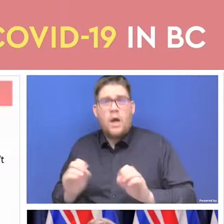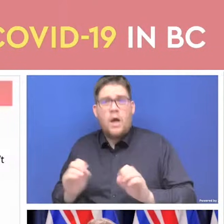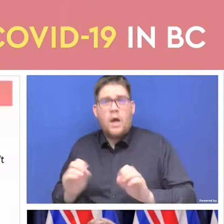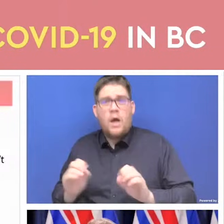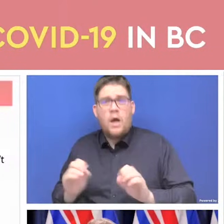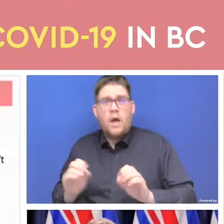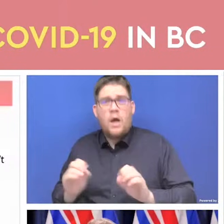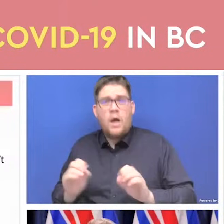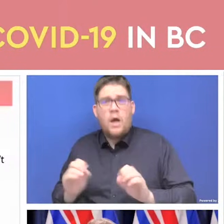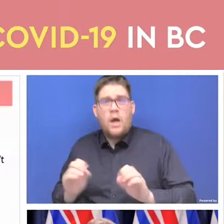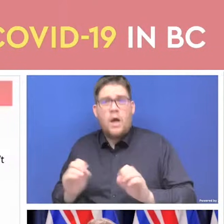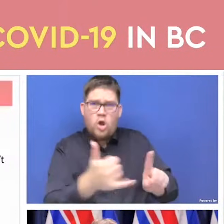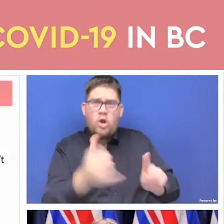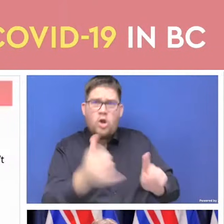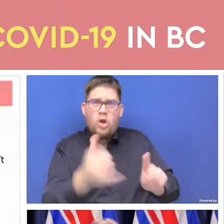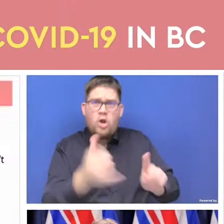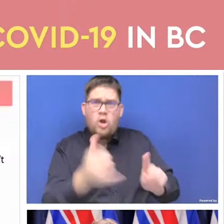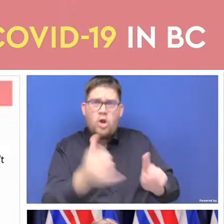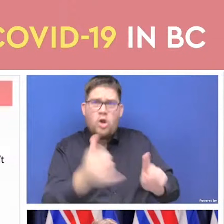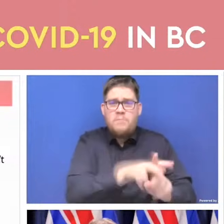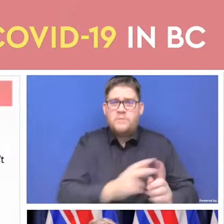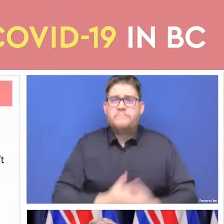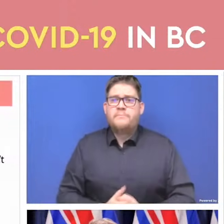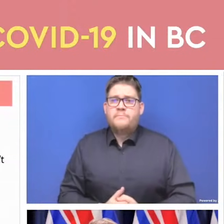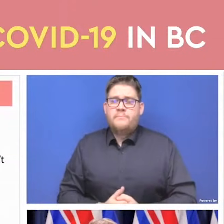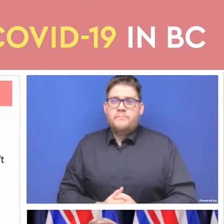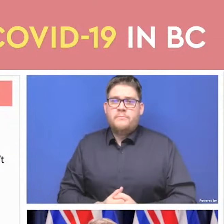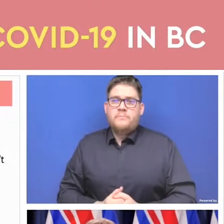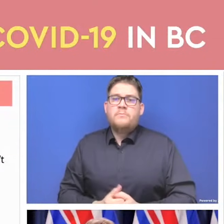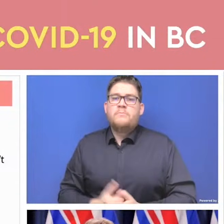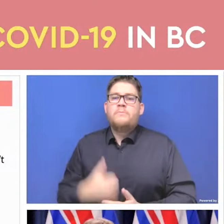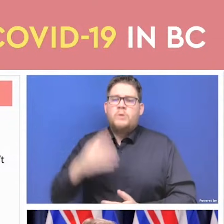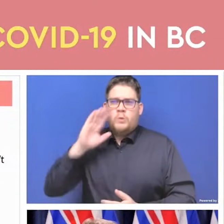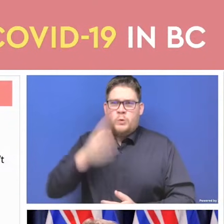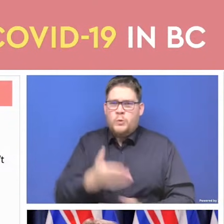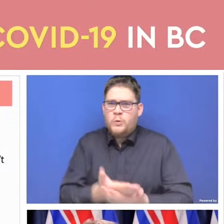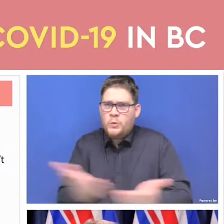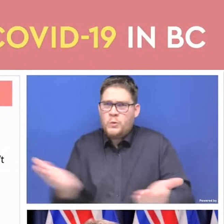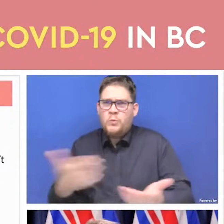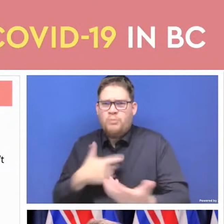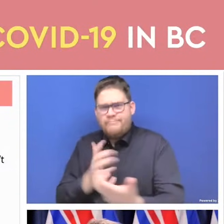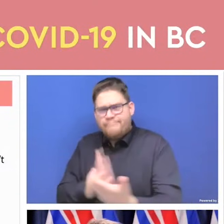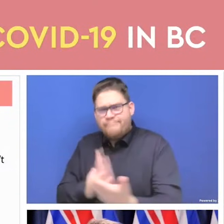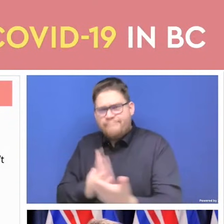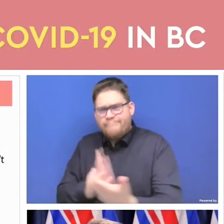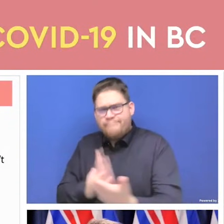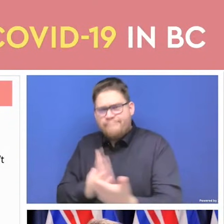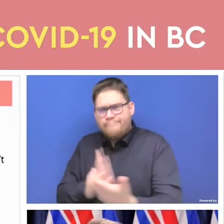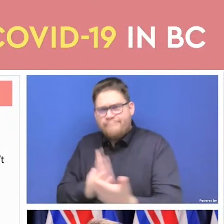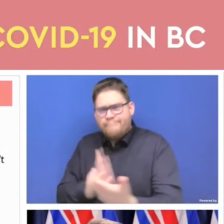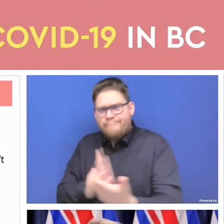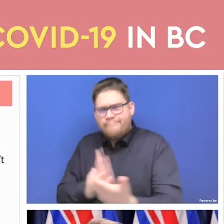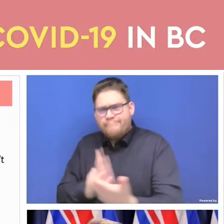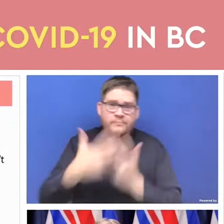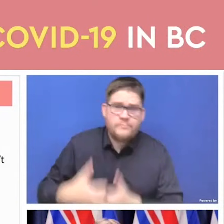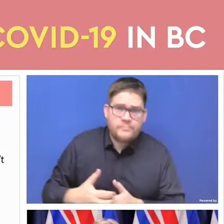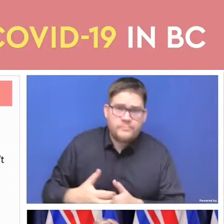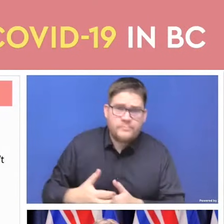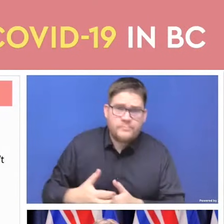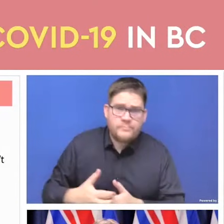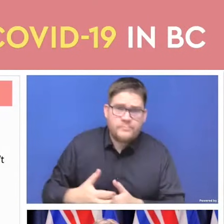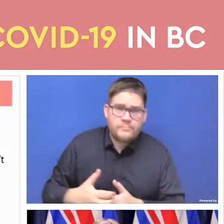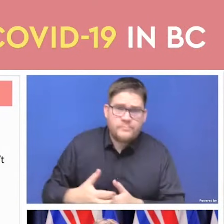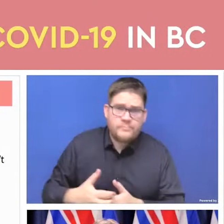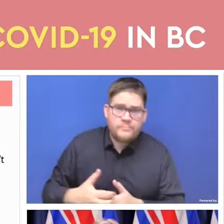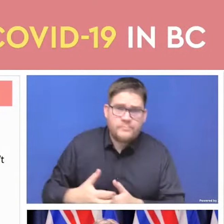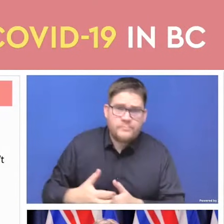the call center, we know that people can make the arrangements to get their booster after they've received their invites. We do want